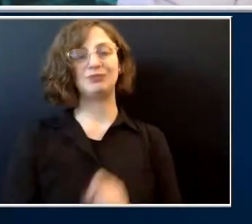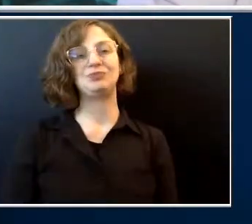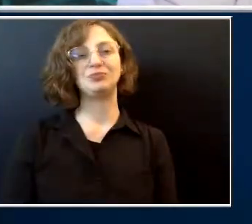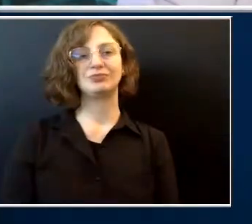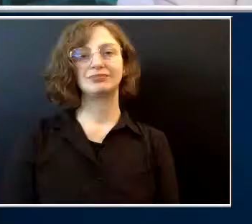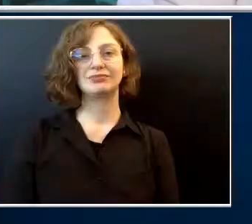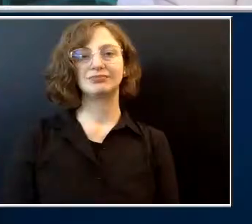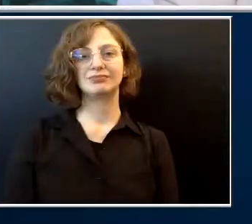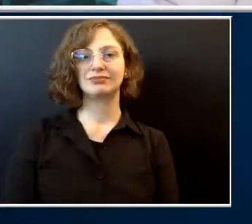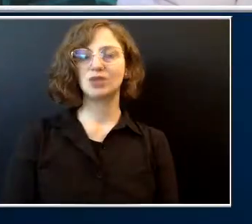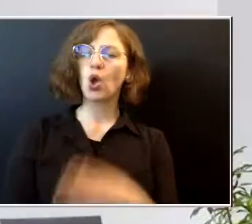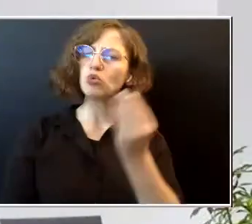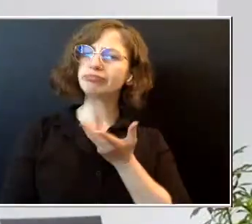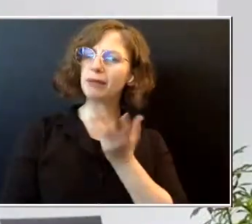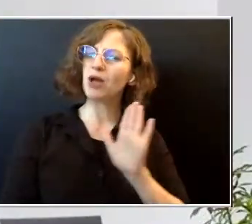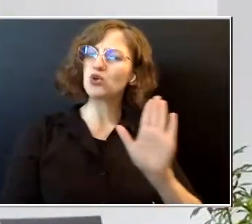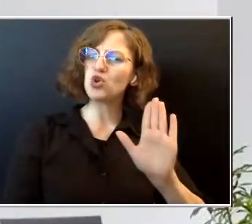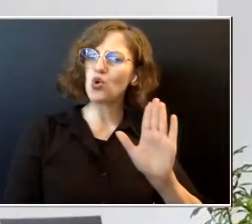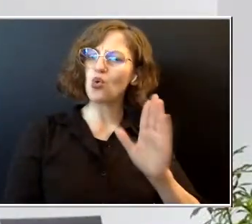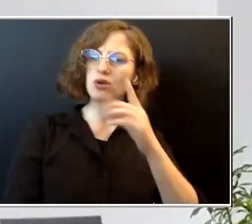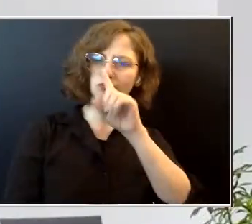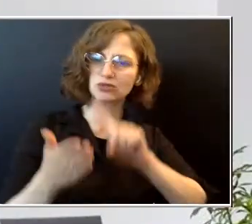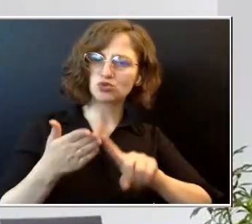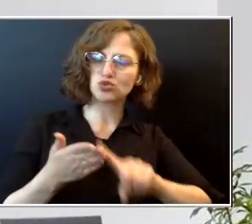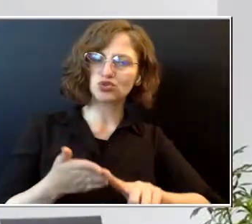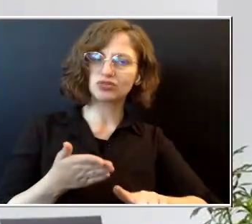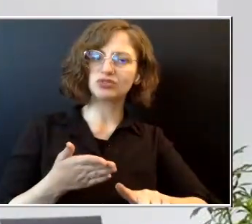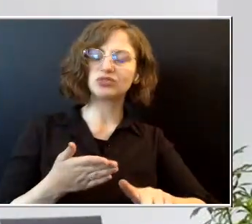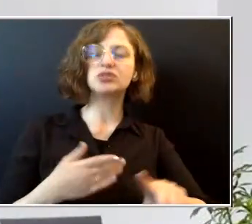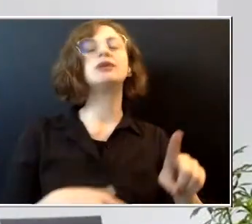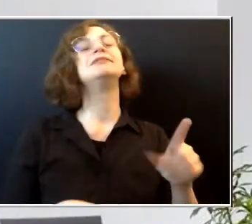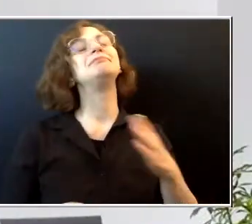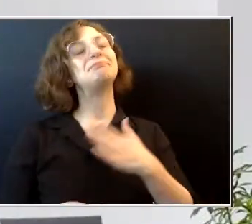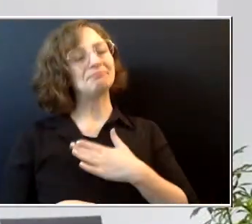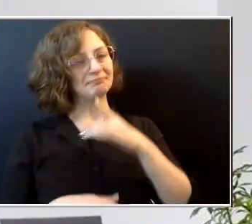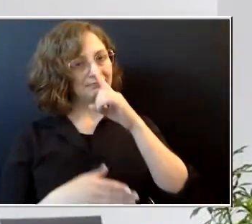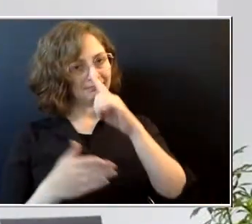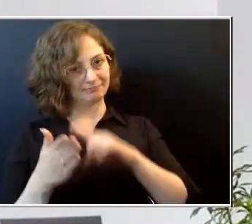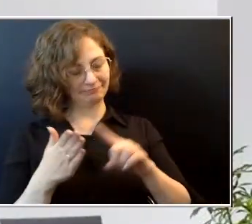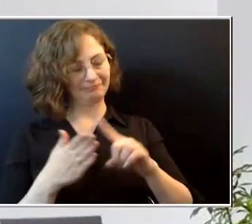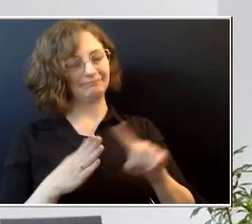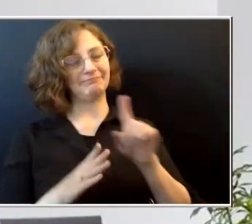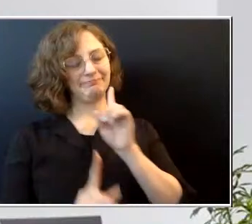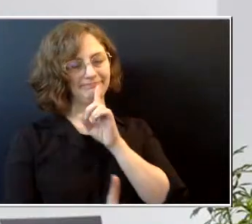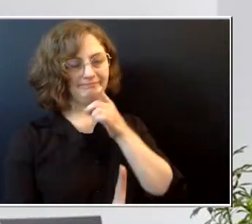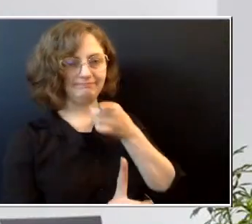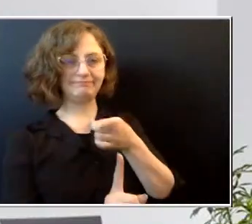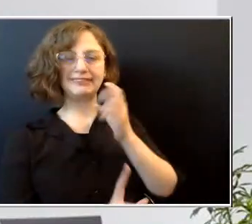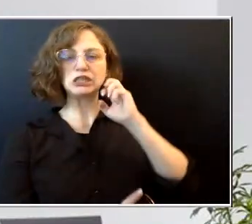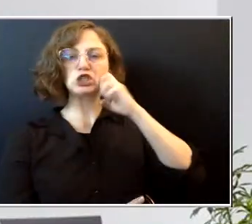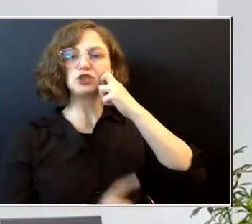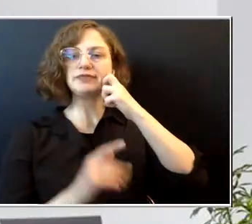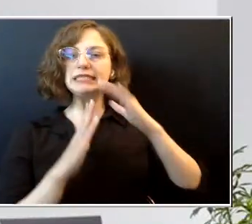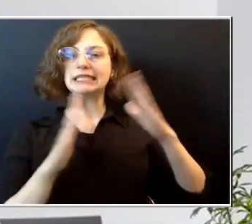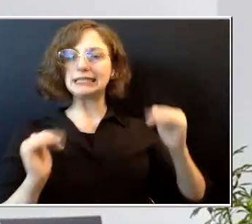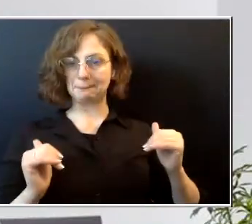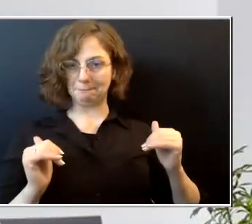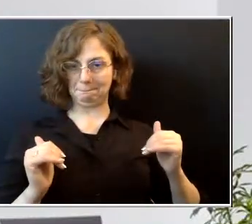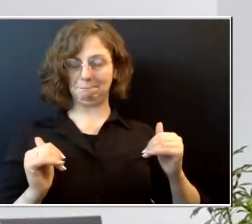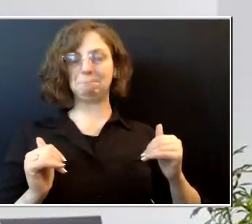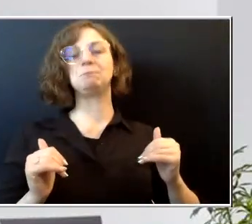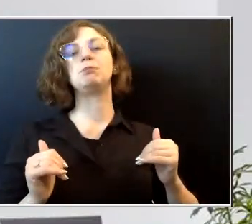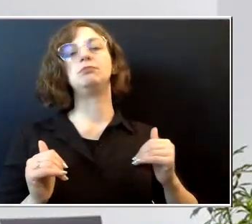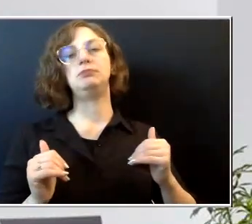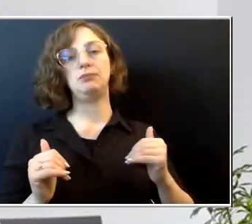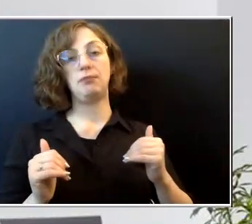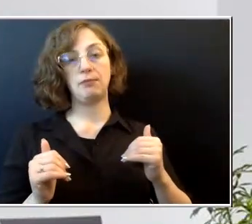research. Yeah, so my research has been on the nervous system. And when I was